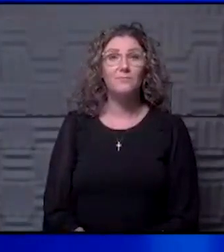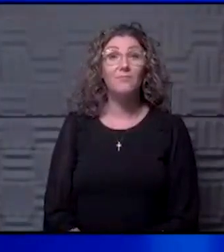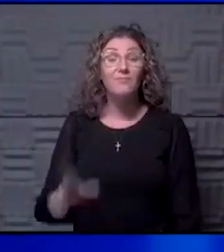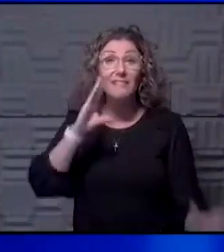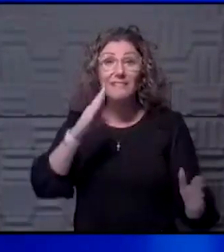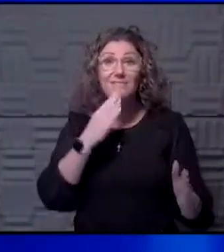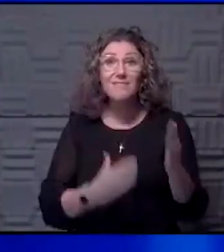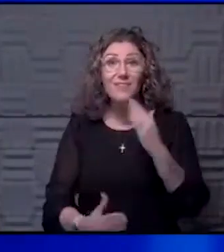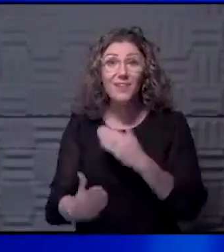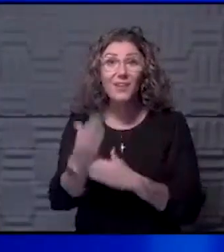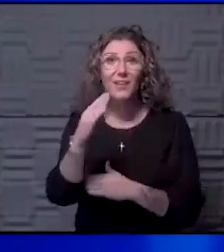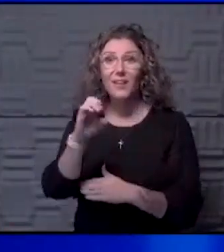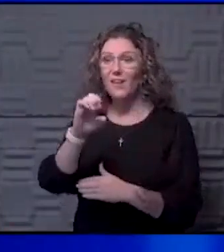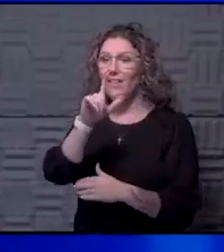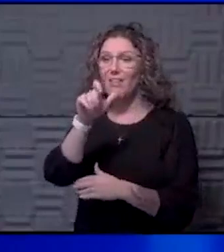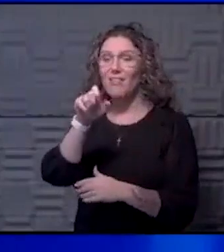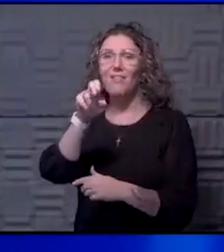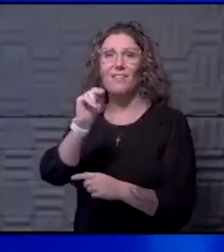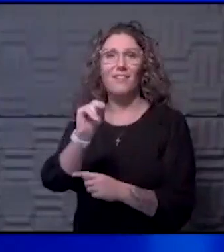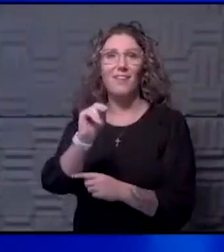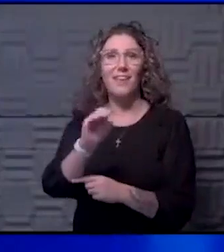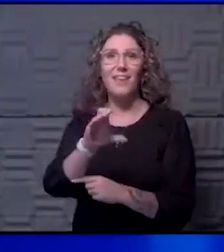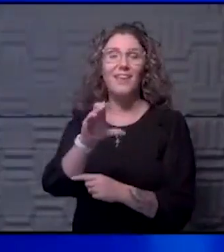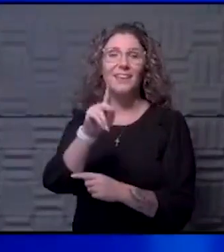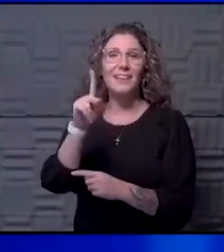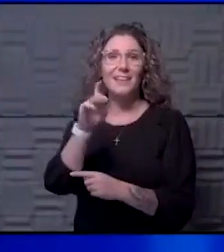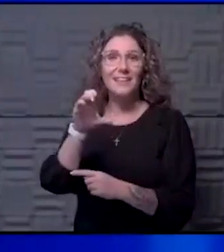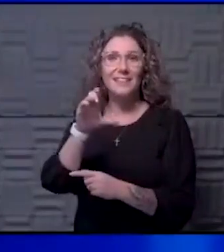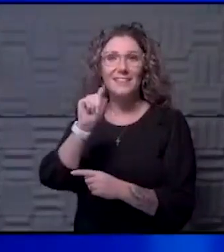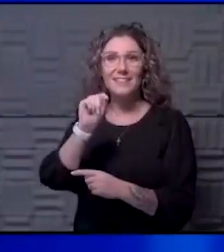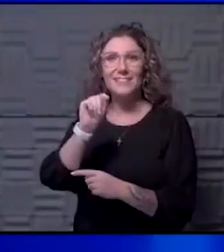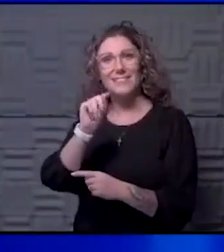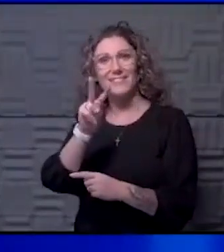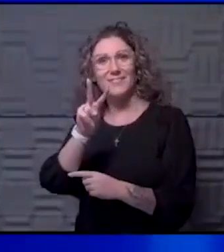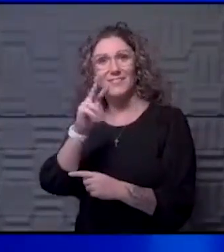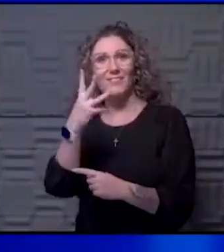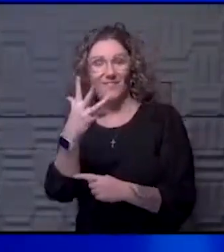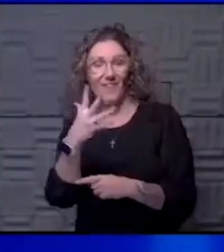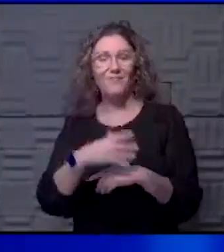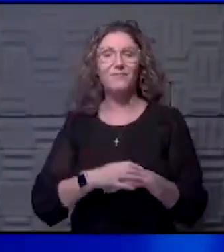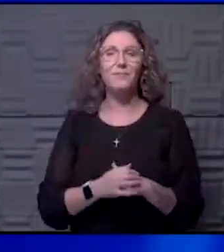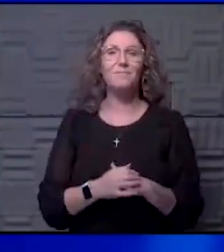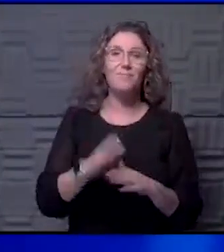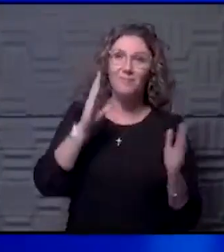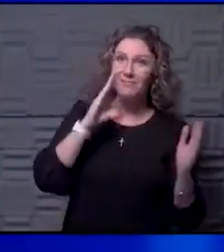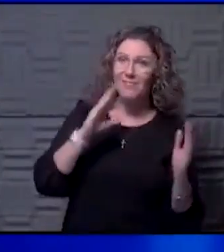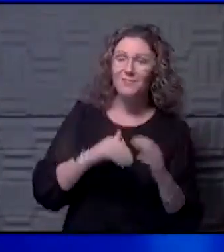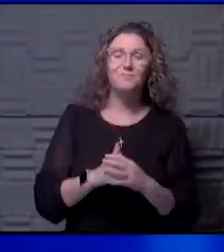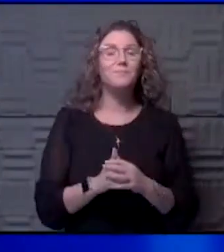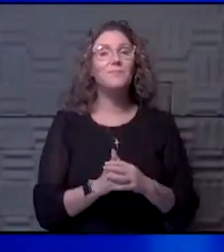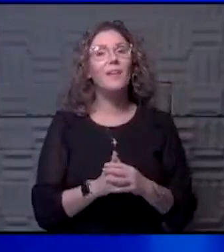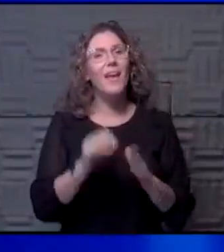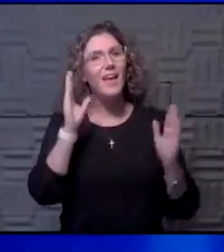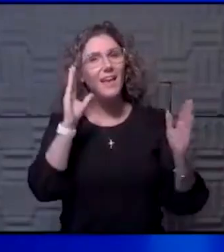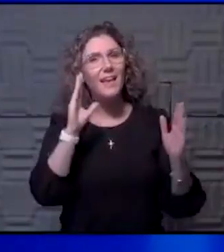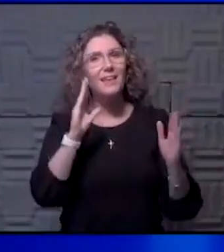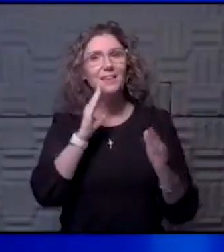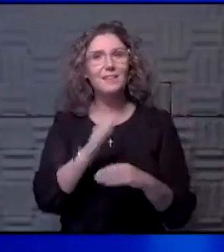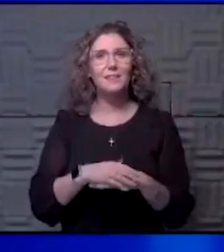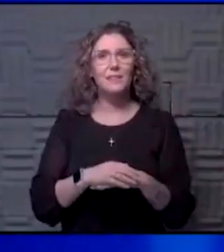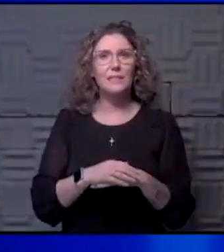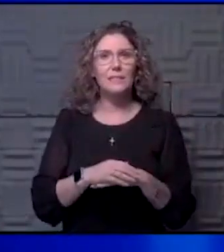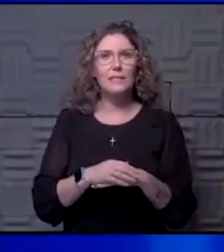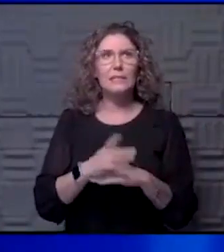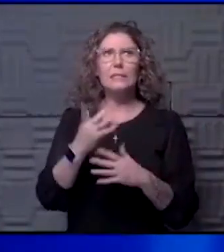Hi, good morning. This is Ellen McNamara with KCTV5. Hi, Ellen. Hi. So late last